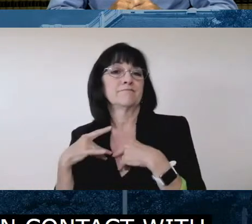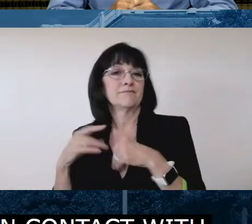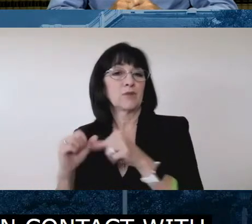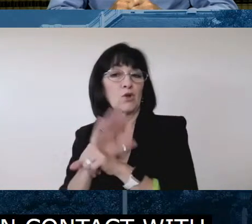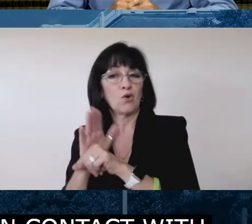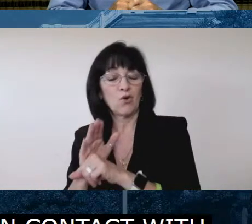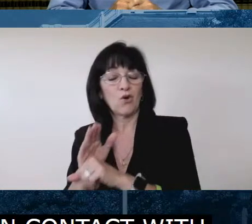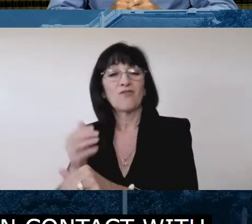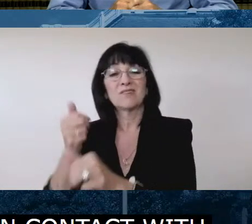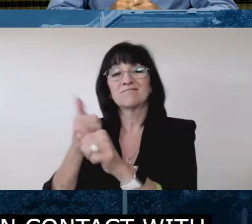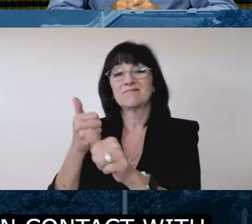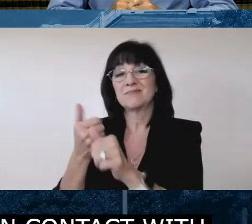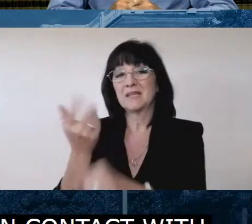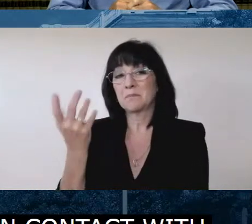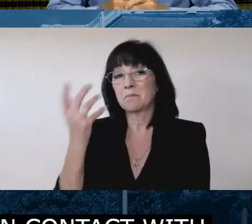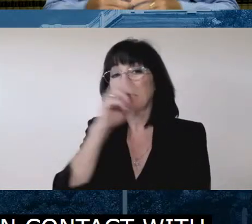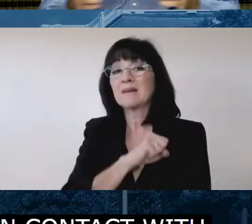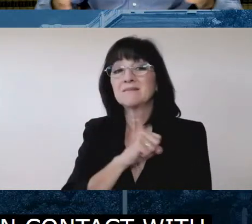start as a result of that.